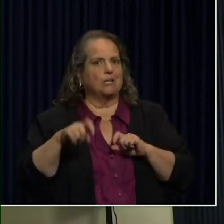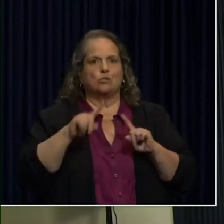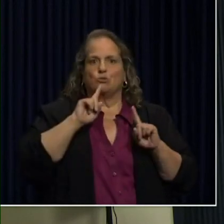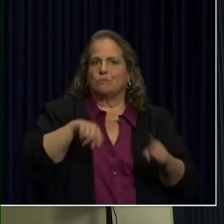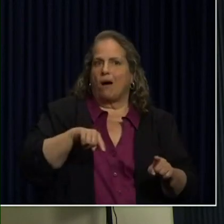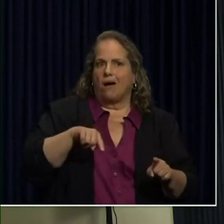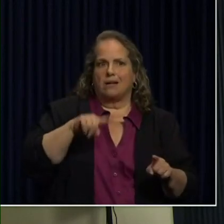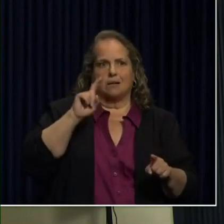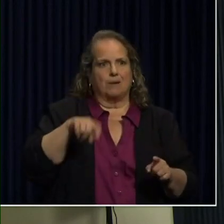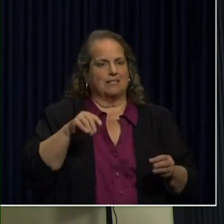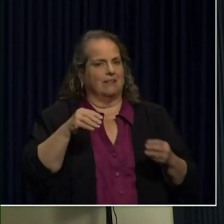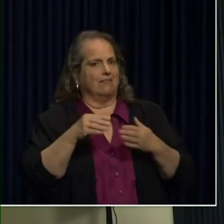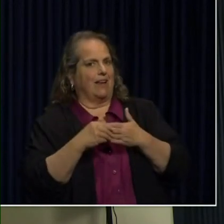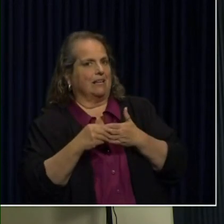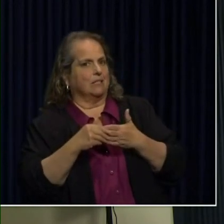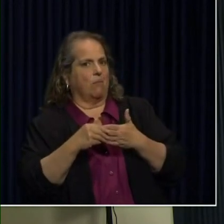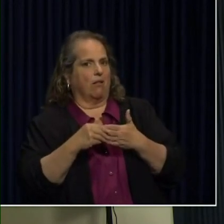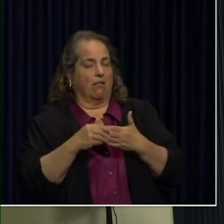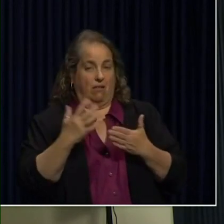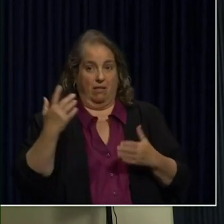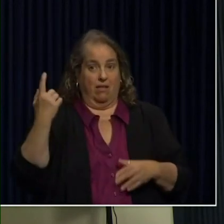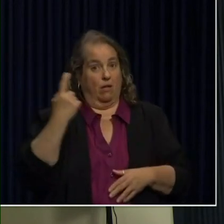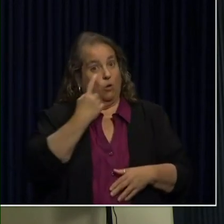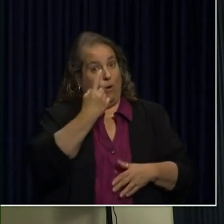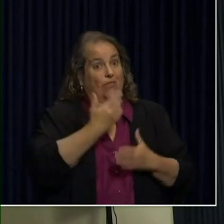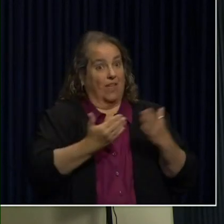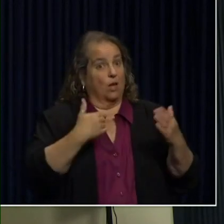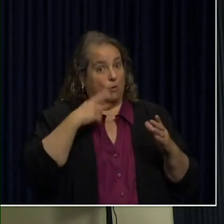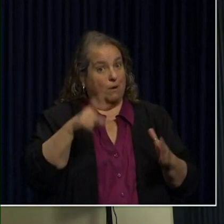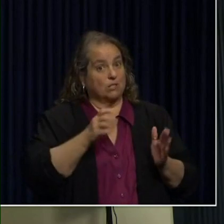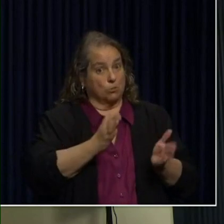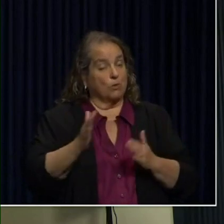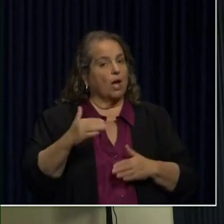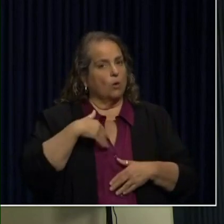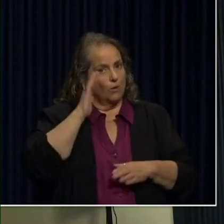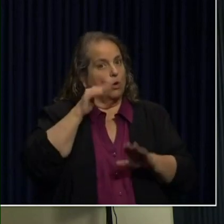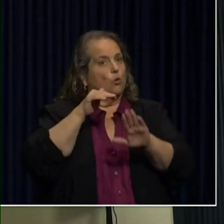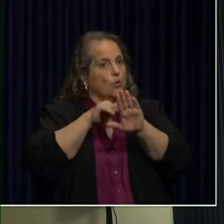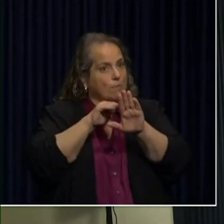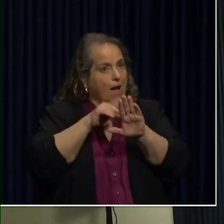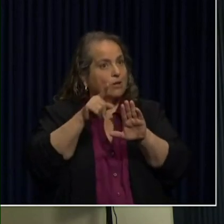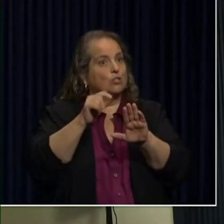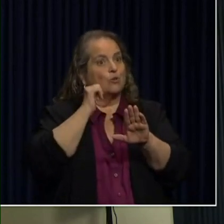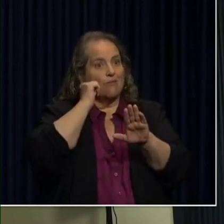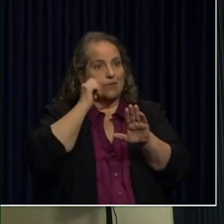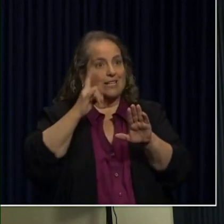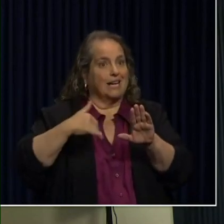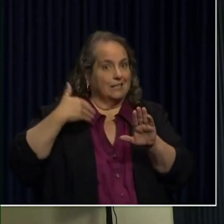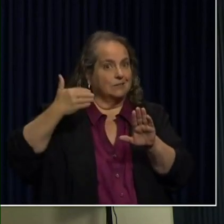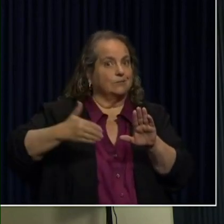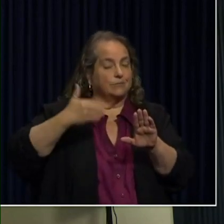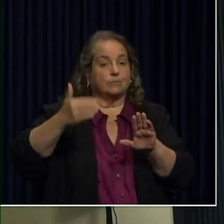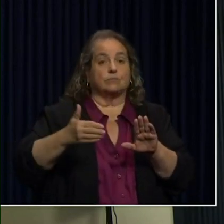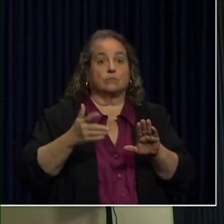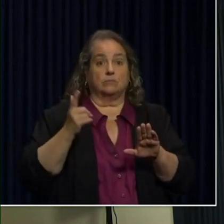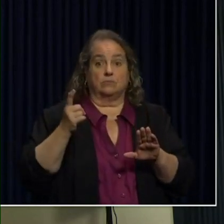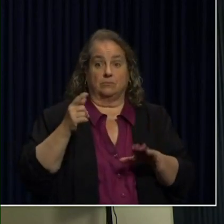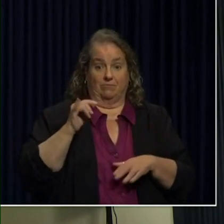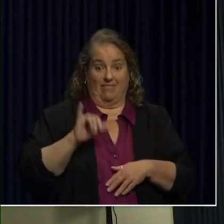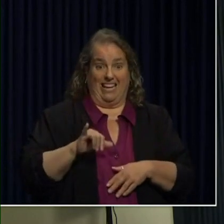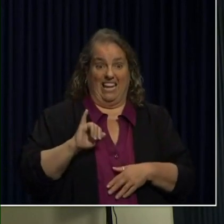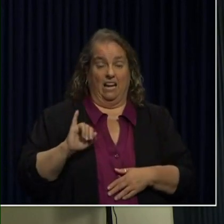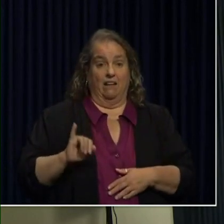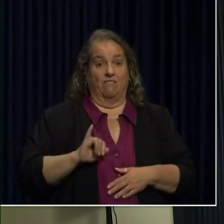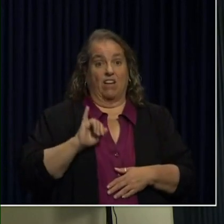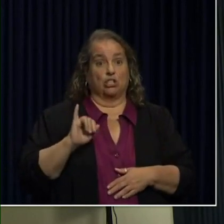of the things we have to be prepared for, and we'll continue to remind you of this in the days and weeks ahead, is because this infection is